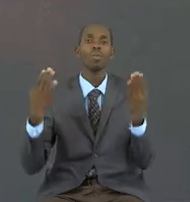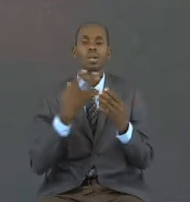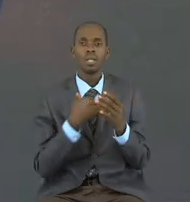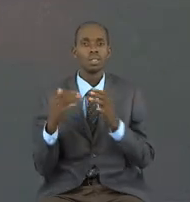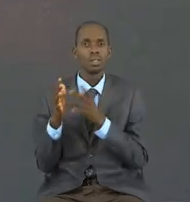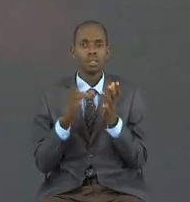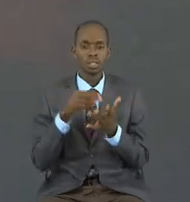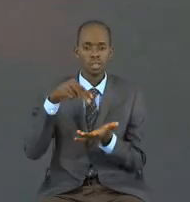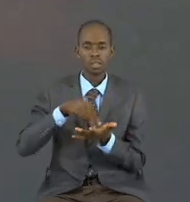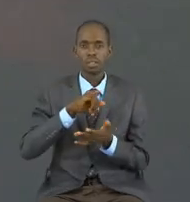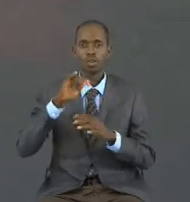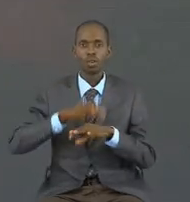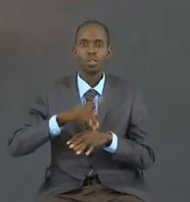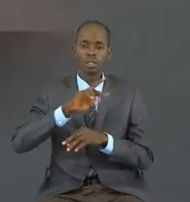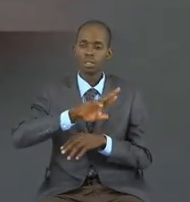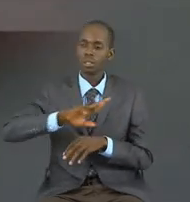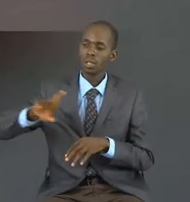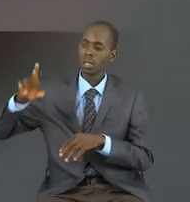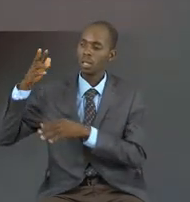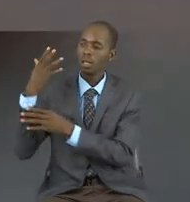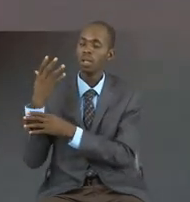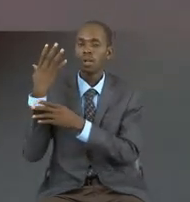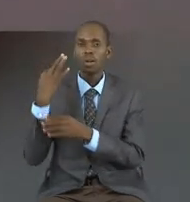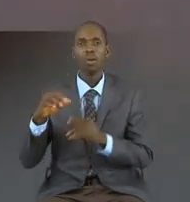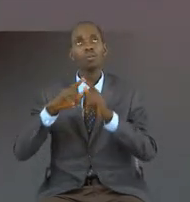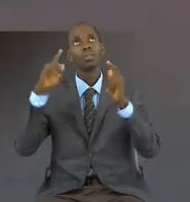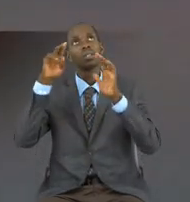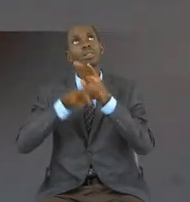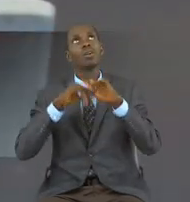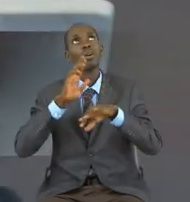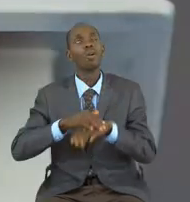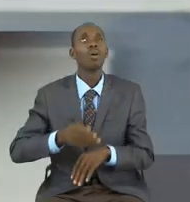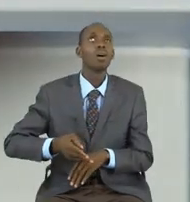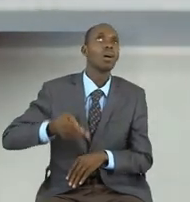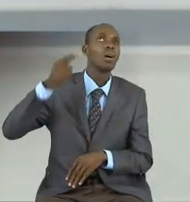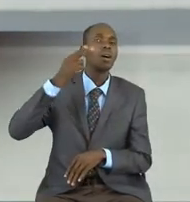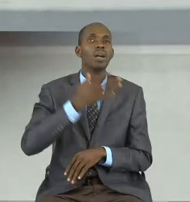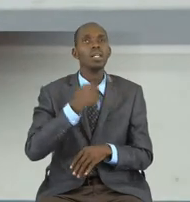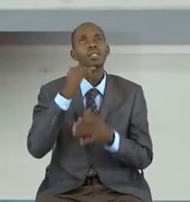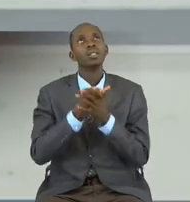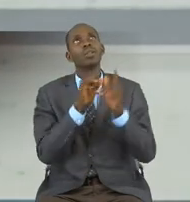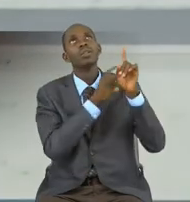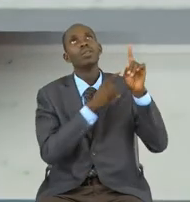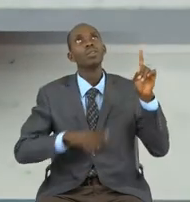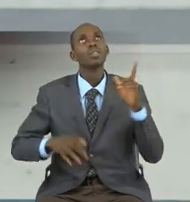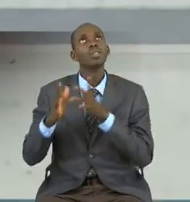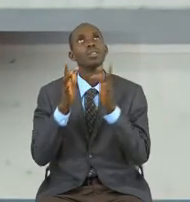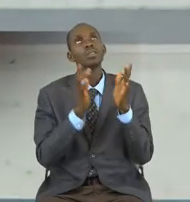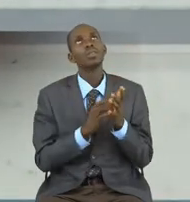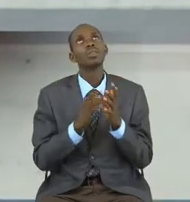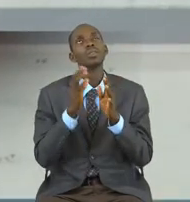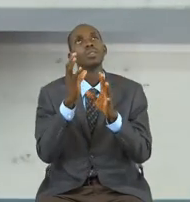on the right hand of majesty on high. And he said, Lord Jesus, receive my spirit. From